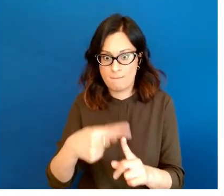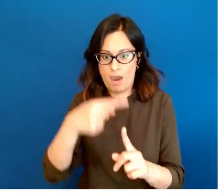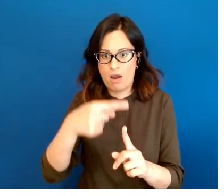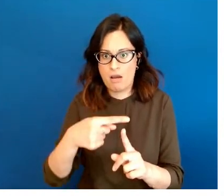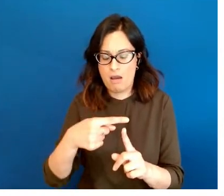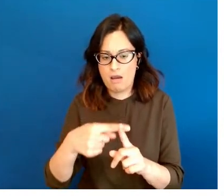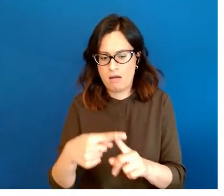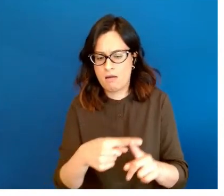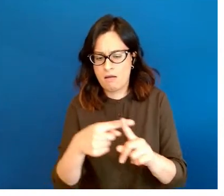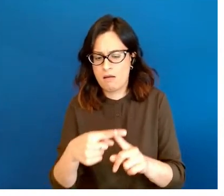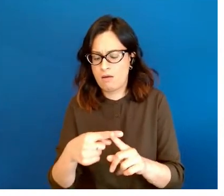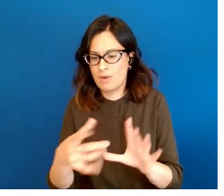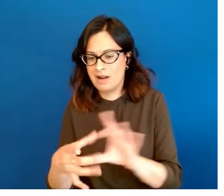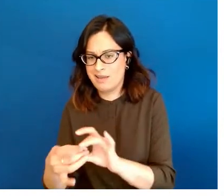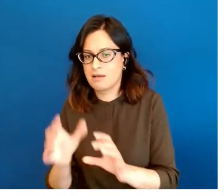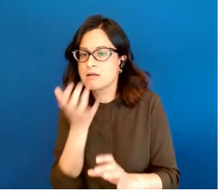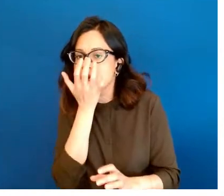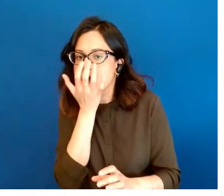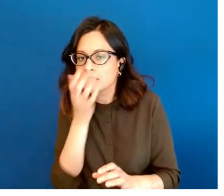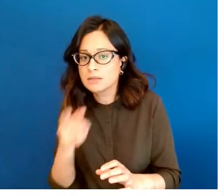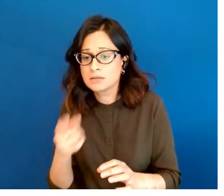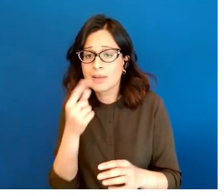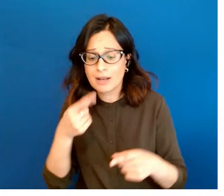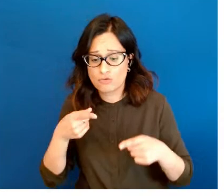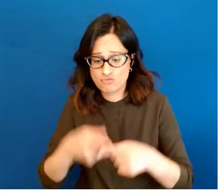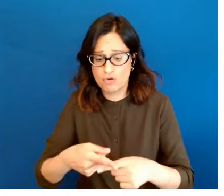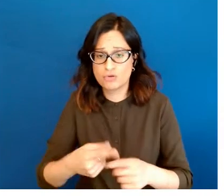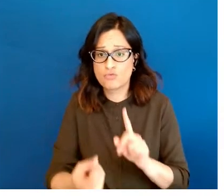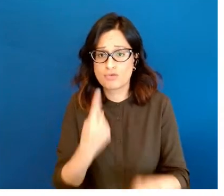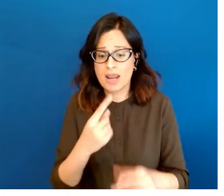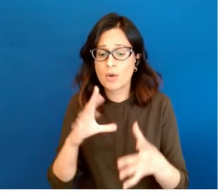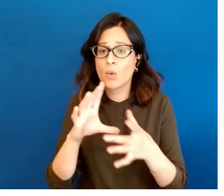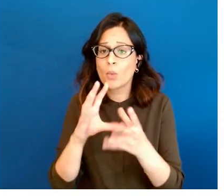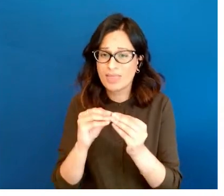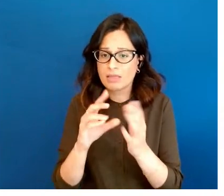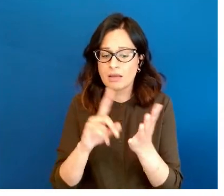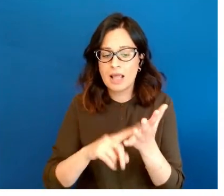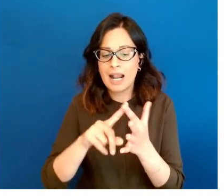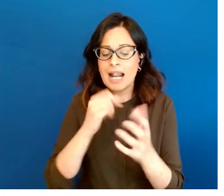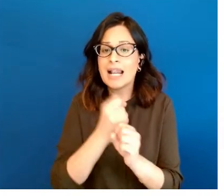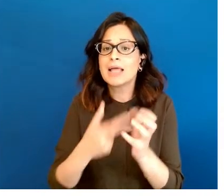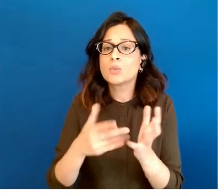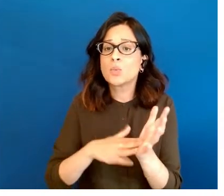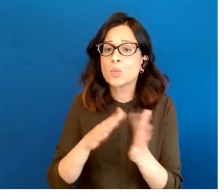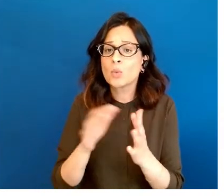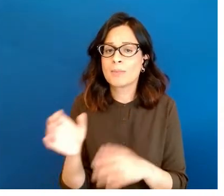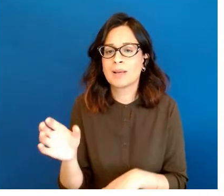in nuts, which often cross-react with legumes and seeds.